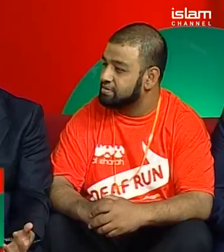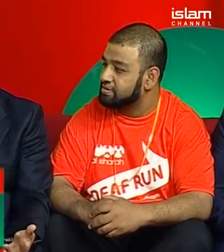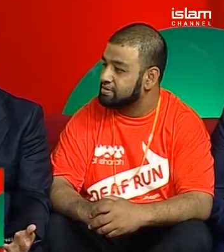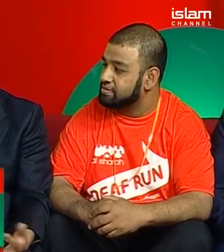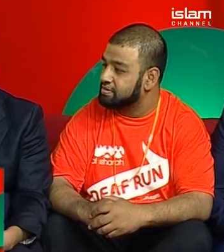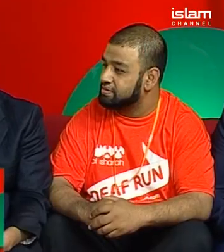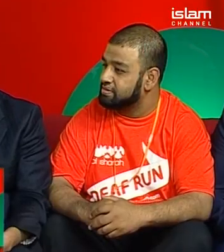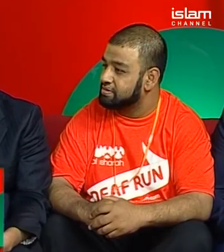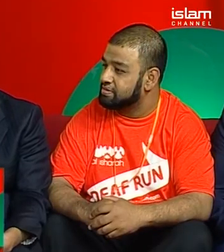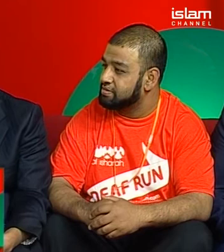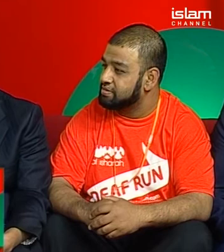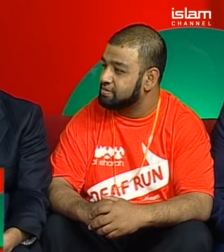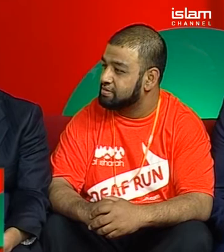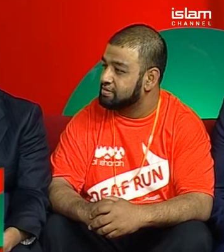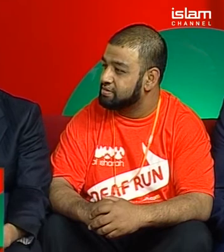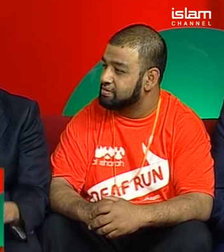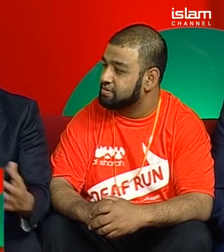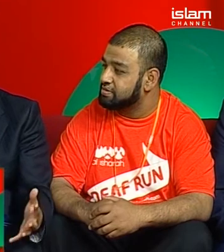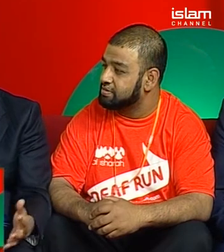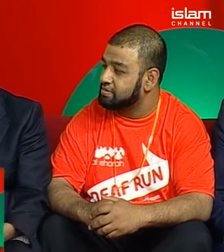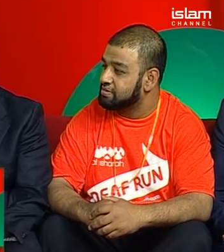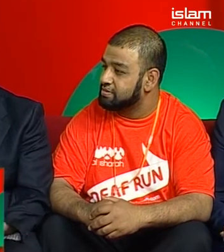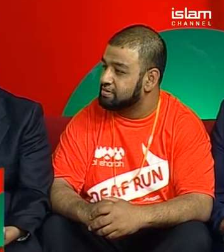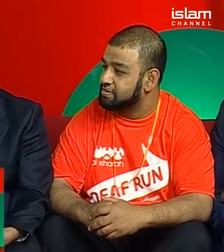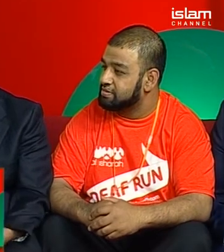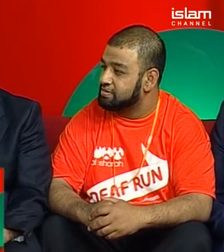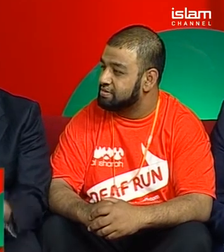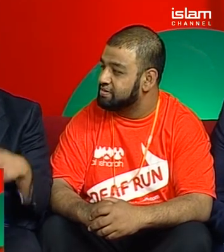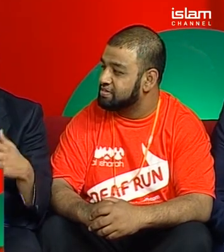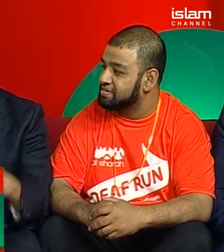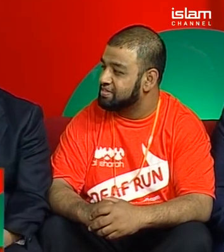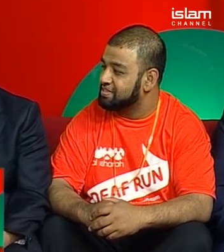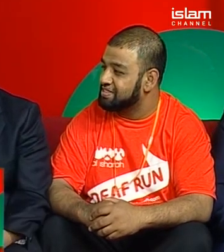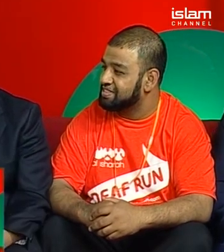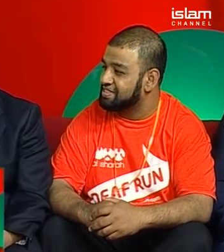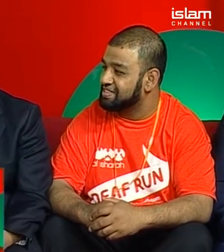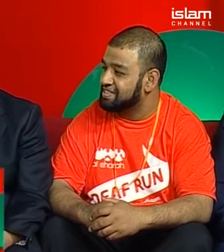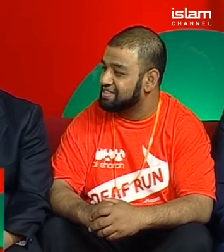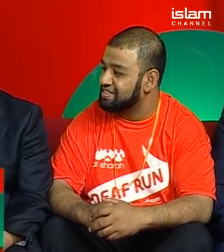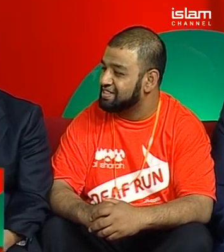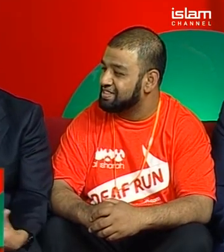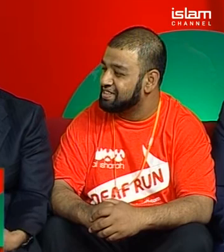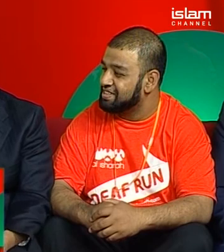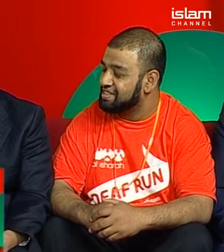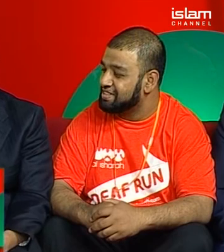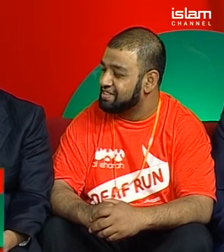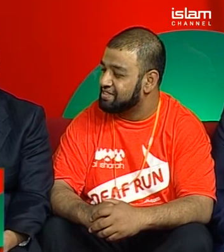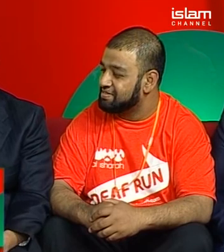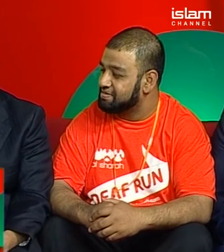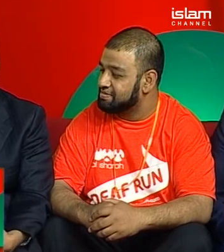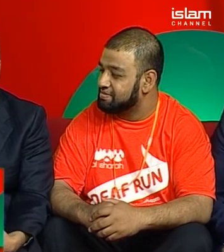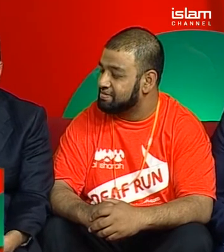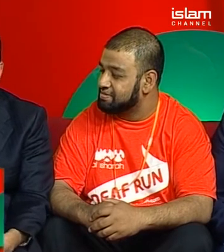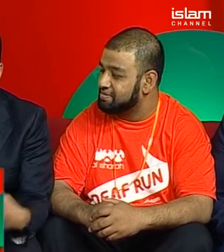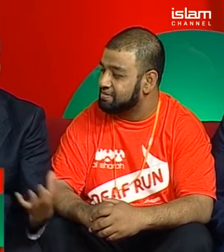have watched the program Total Wipeout on TV. It's basically that, the Muslim version, without the water, basically. In a nutshell, it's